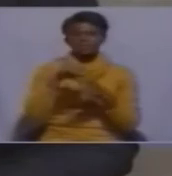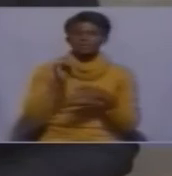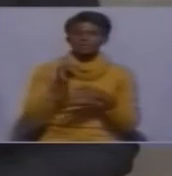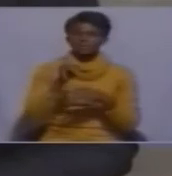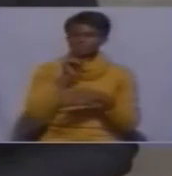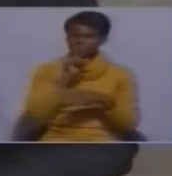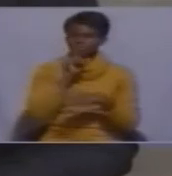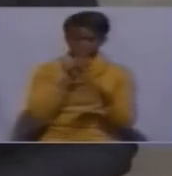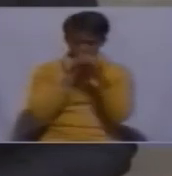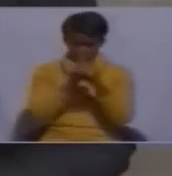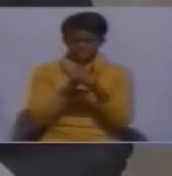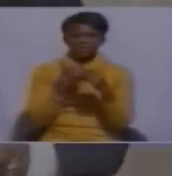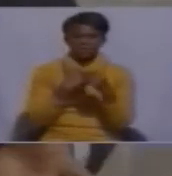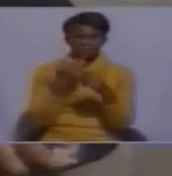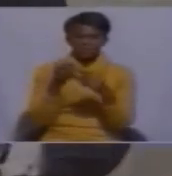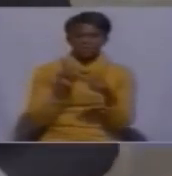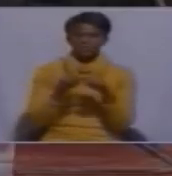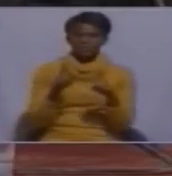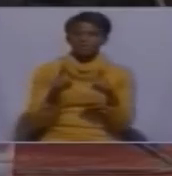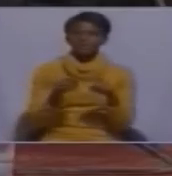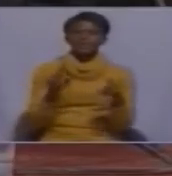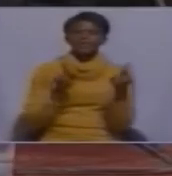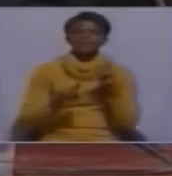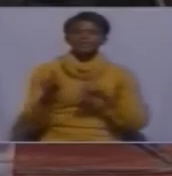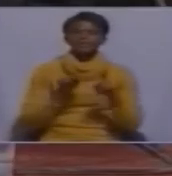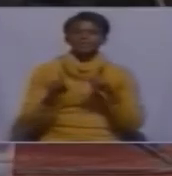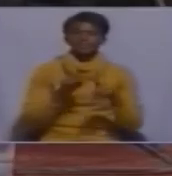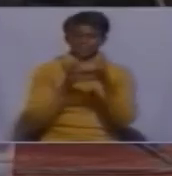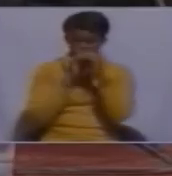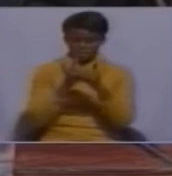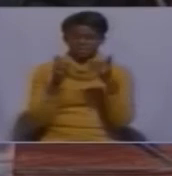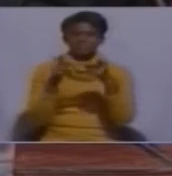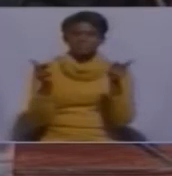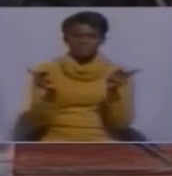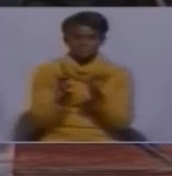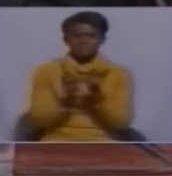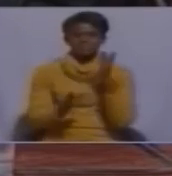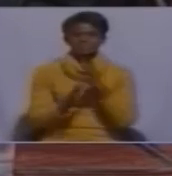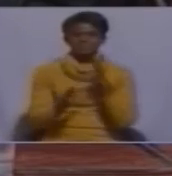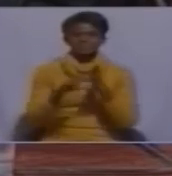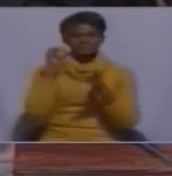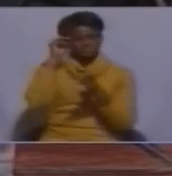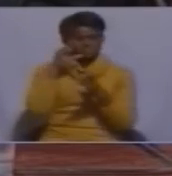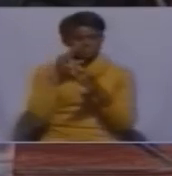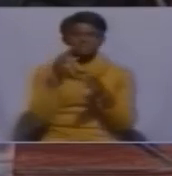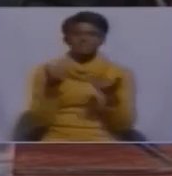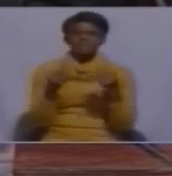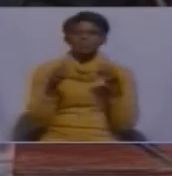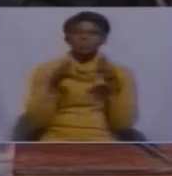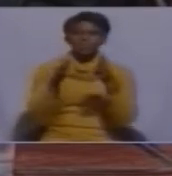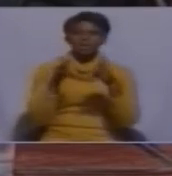but it wasn't a lacuna. It was a decision by the people yes. to remove the position of deputy minister. Yes. So what is the way